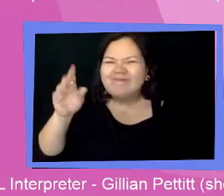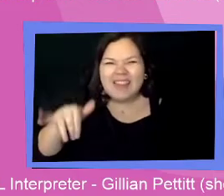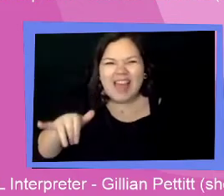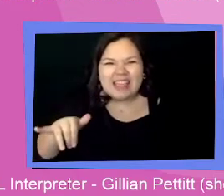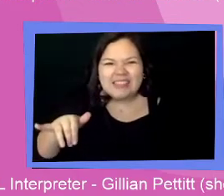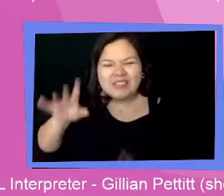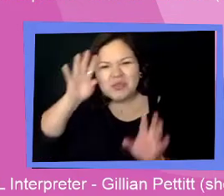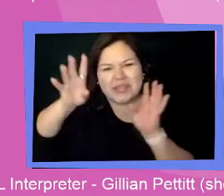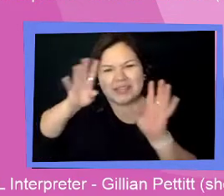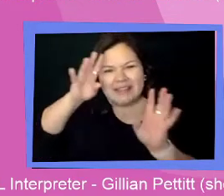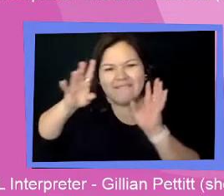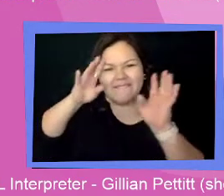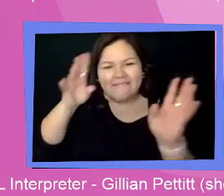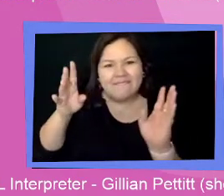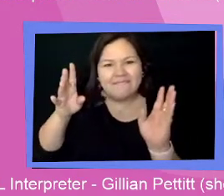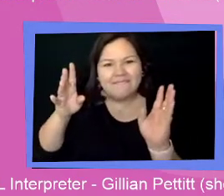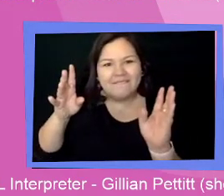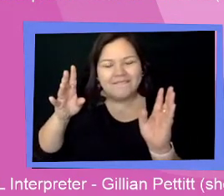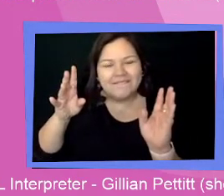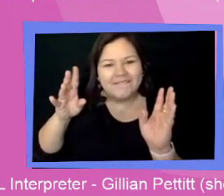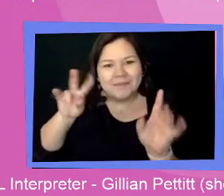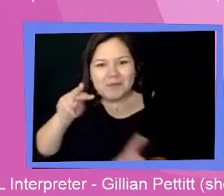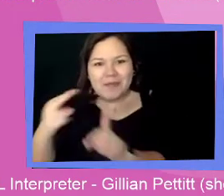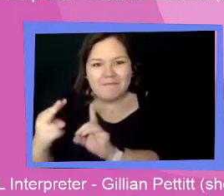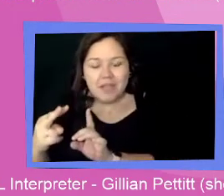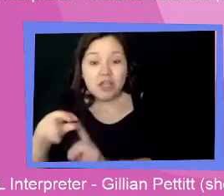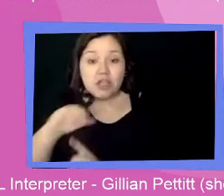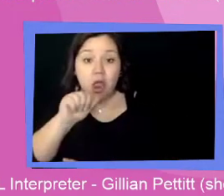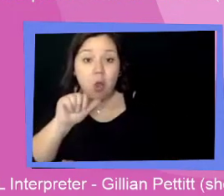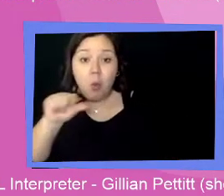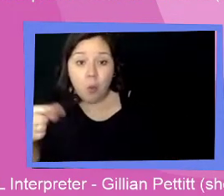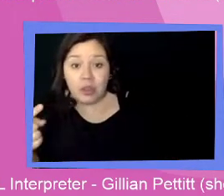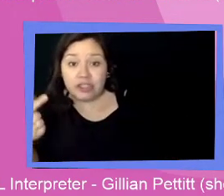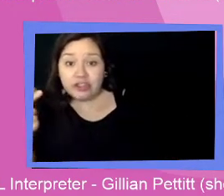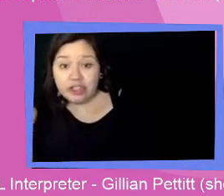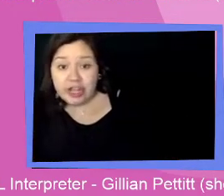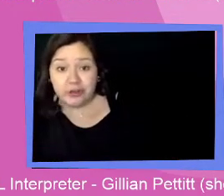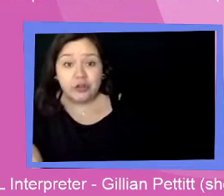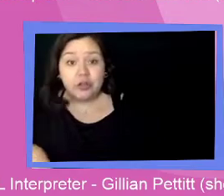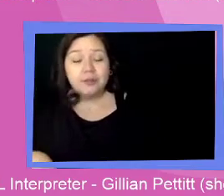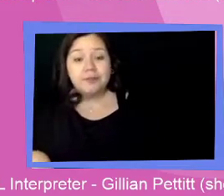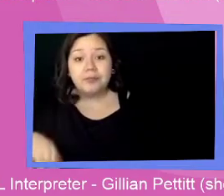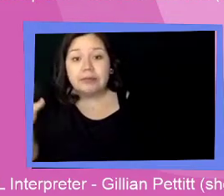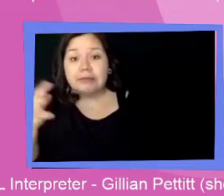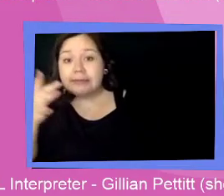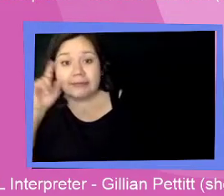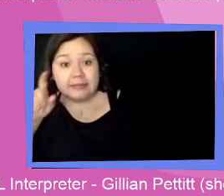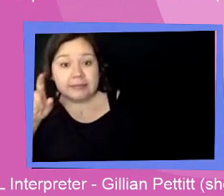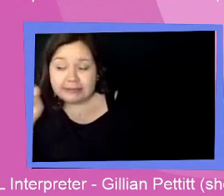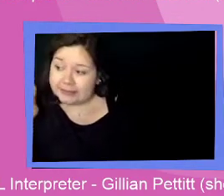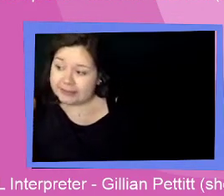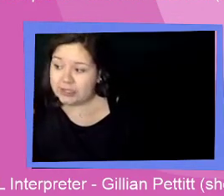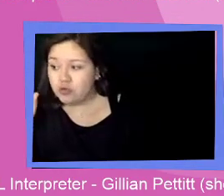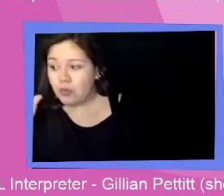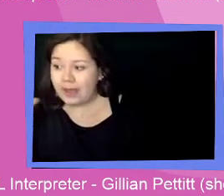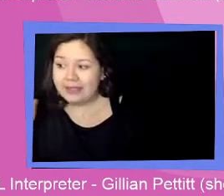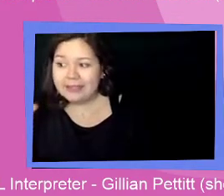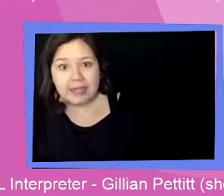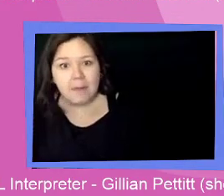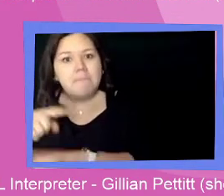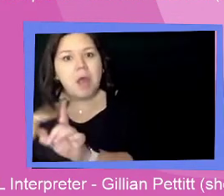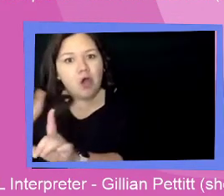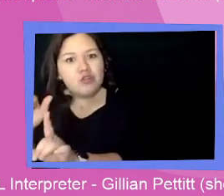just a difference in gender or sexuality, but also in what relationships can look like. That's awesome that you're representing